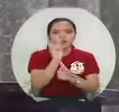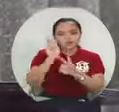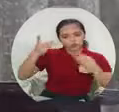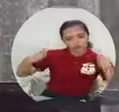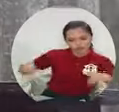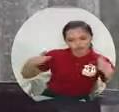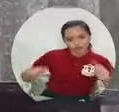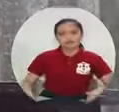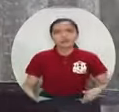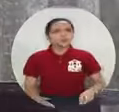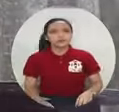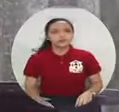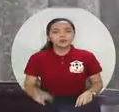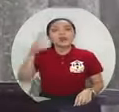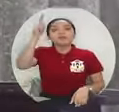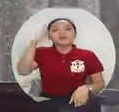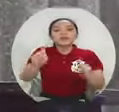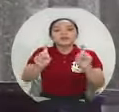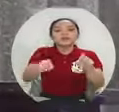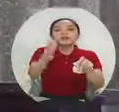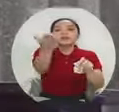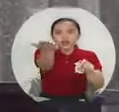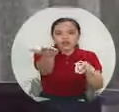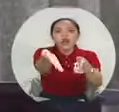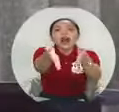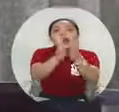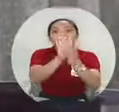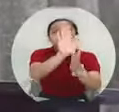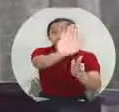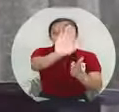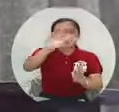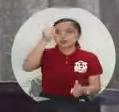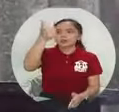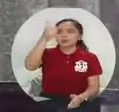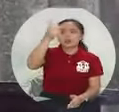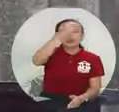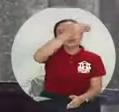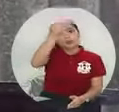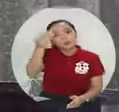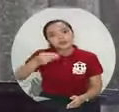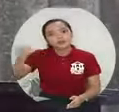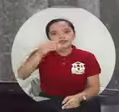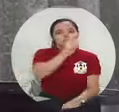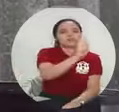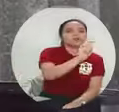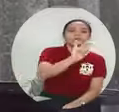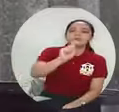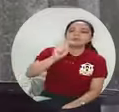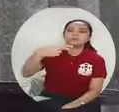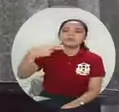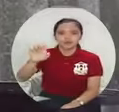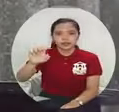the workers can live, can be sustained, can also be helped, and can